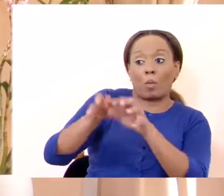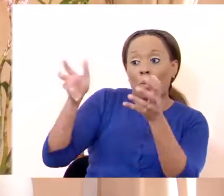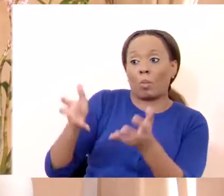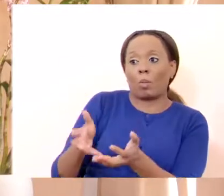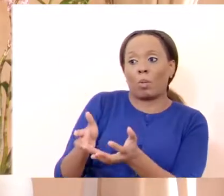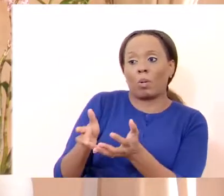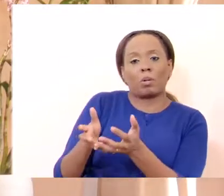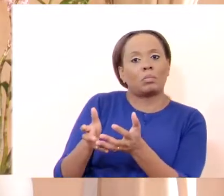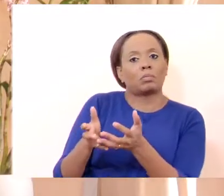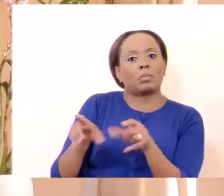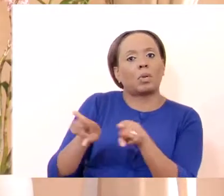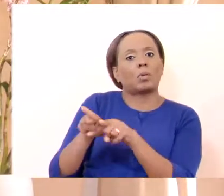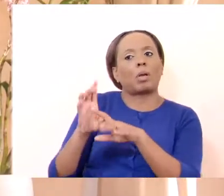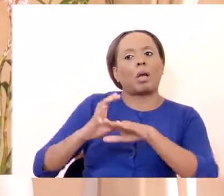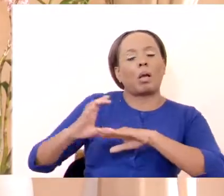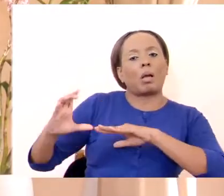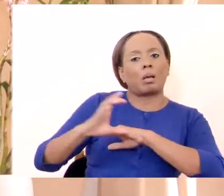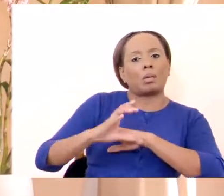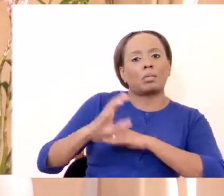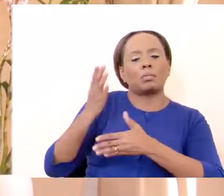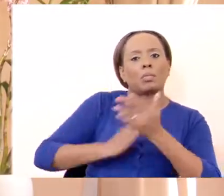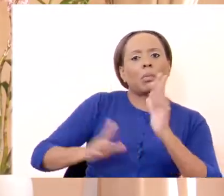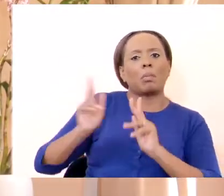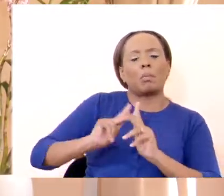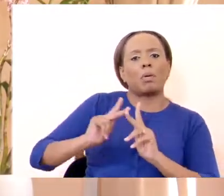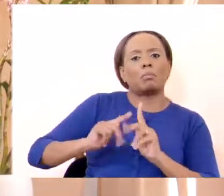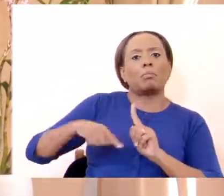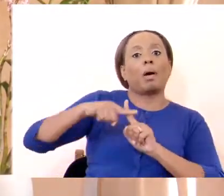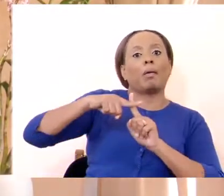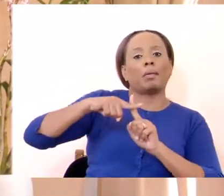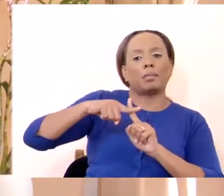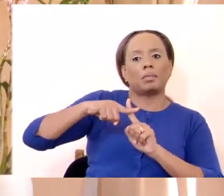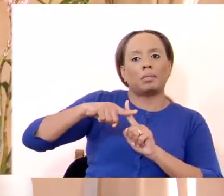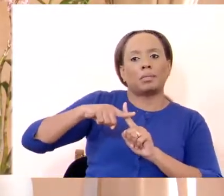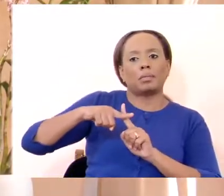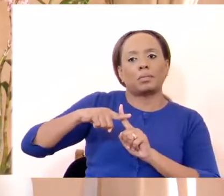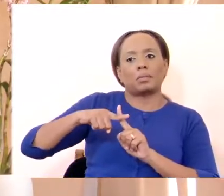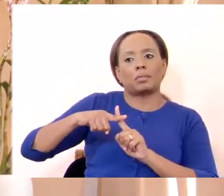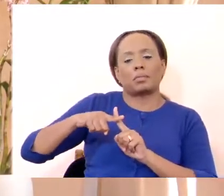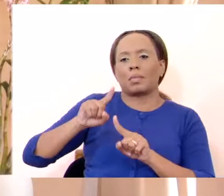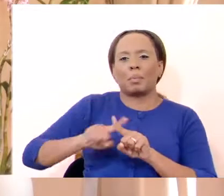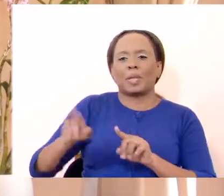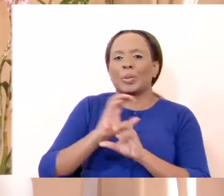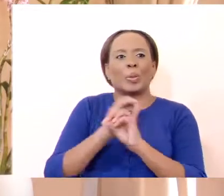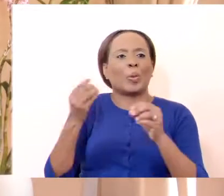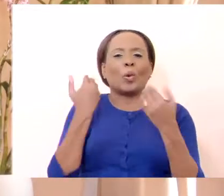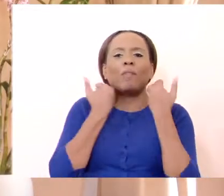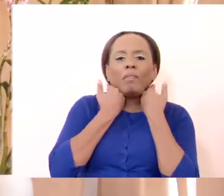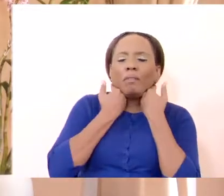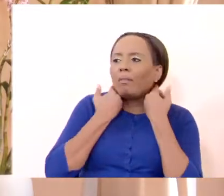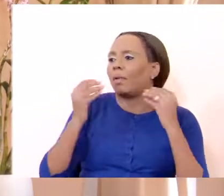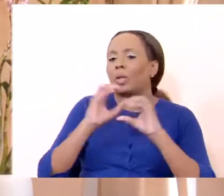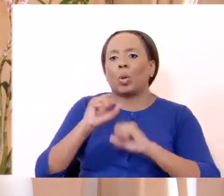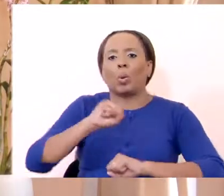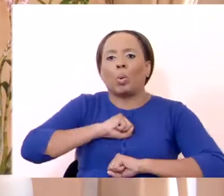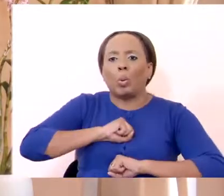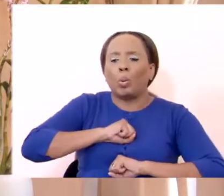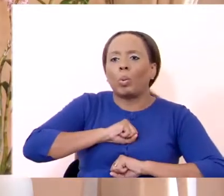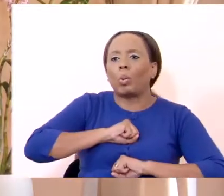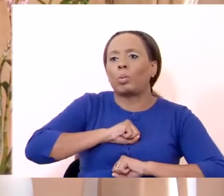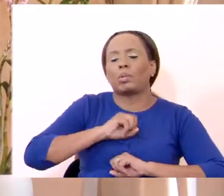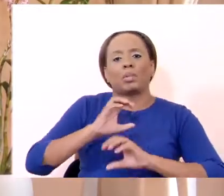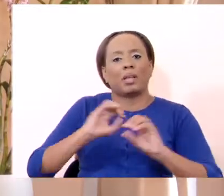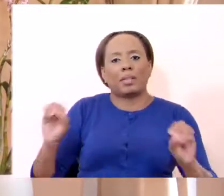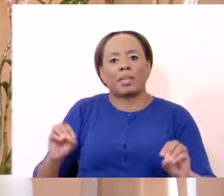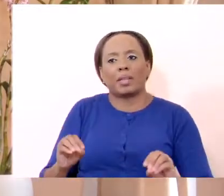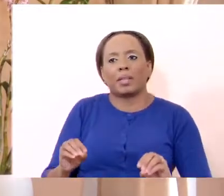where people, positive cases, especially asymptomatic cases, isolate at home.